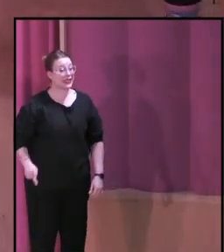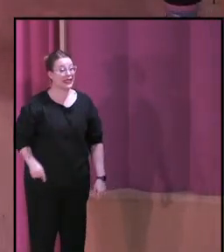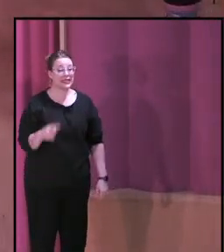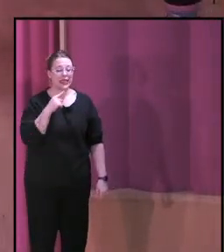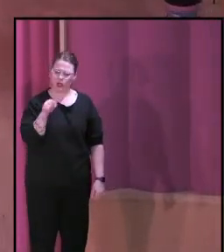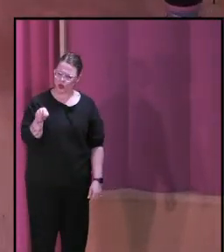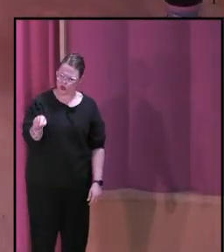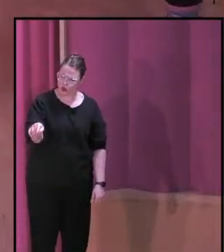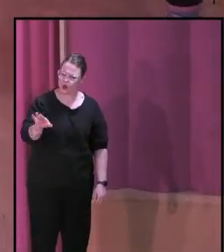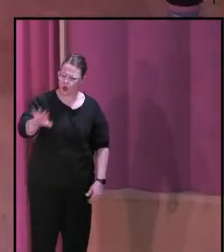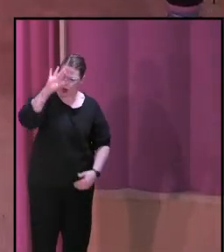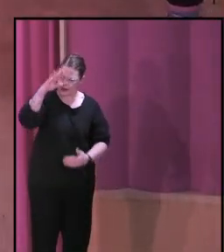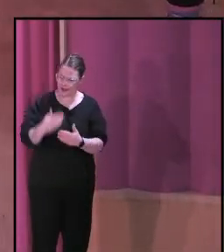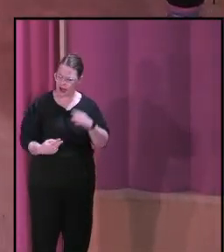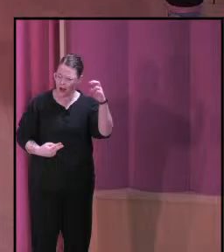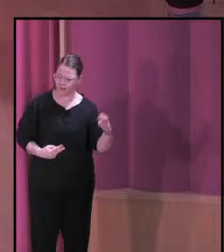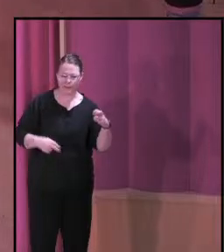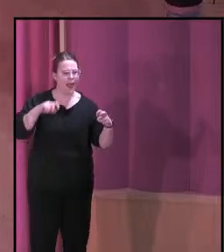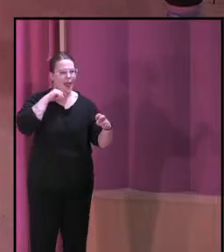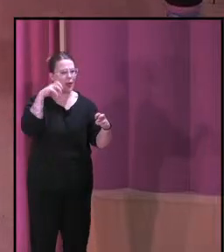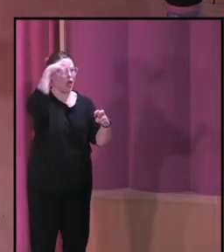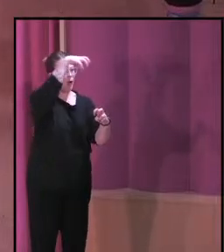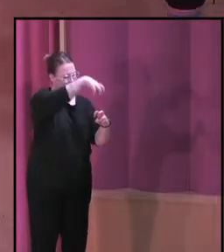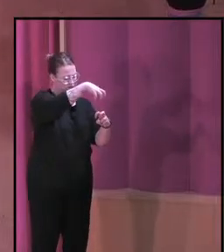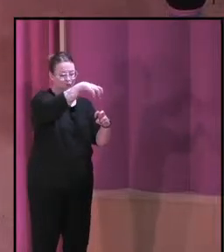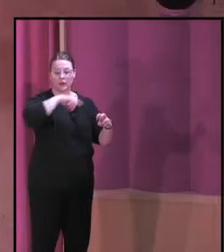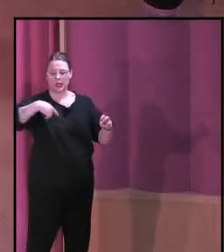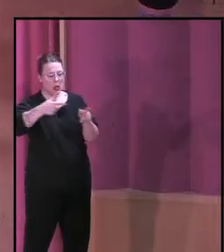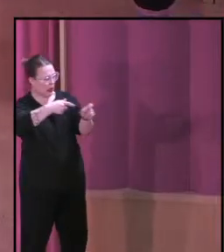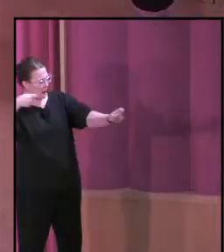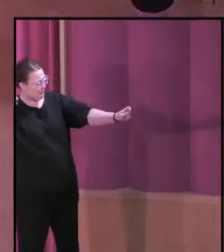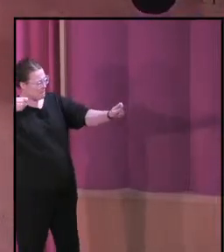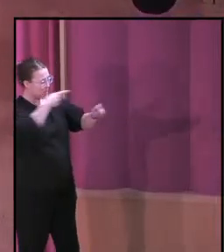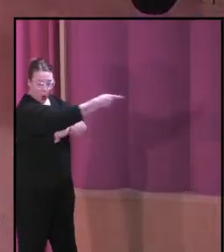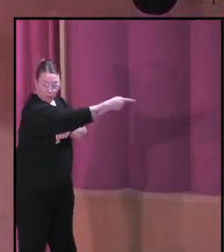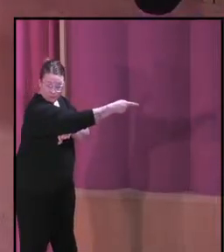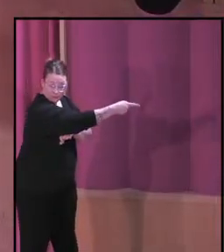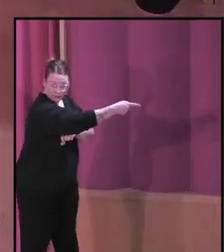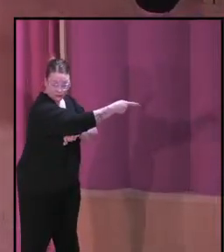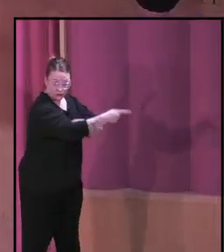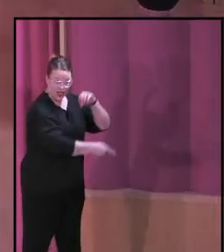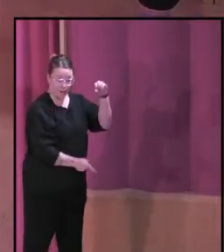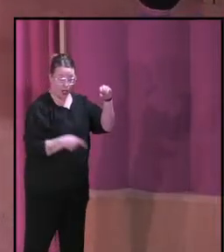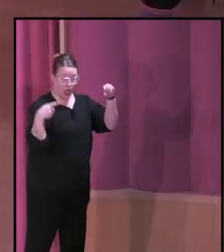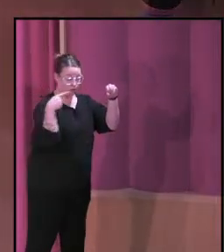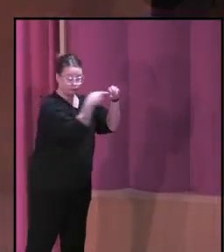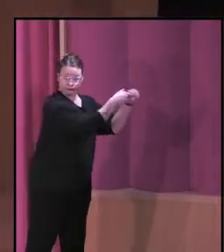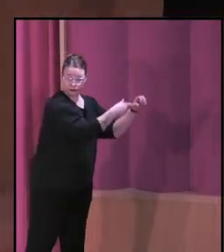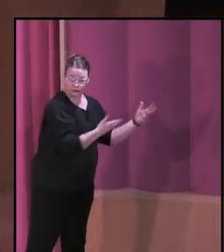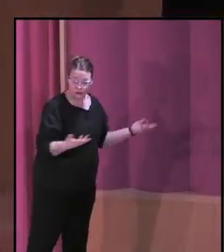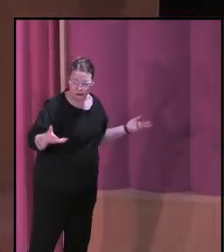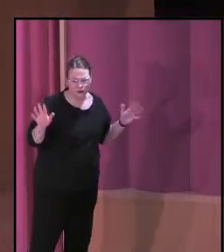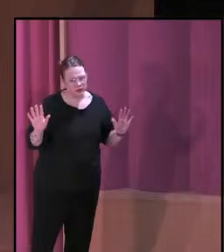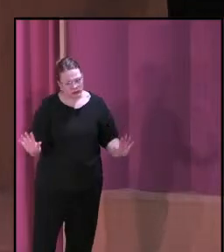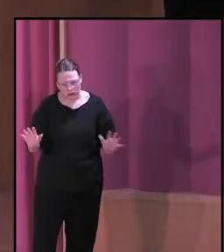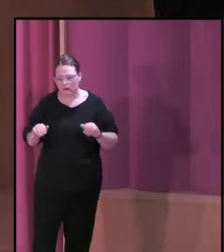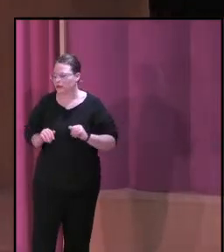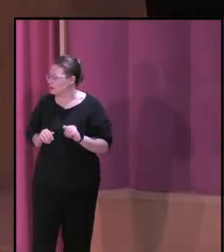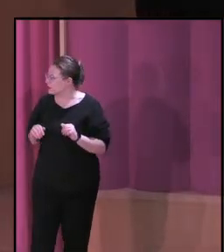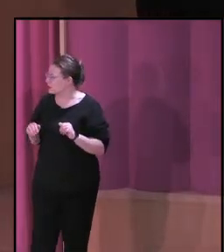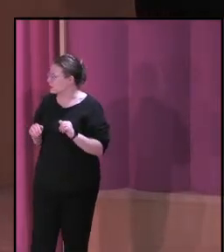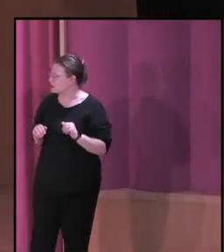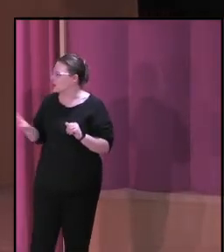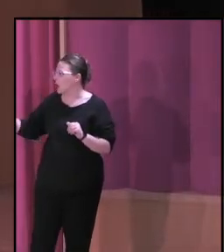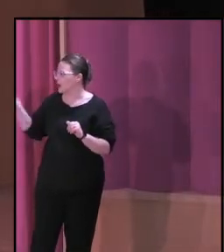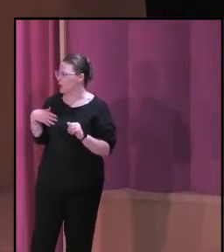arrow. I know, awesome trick, right? Okay, don't try it at home. I see the gleam in your eyes. I understand.